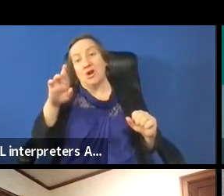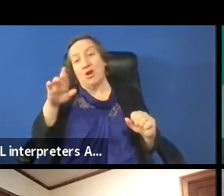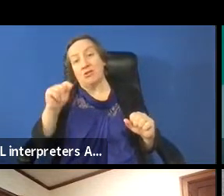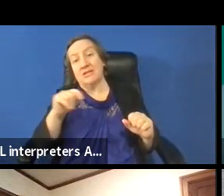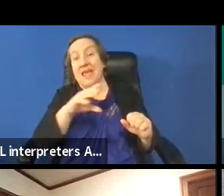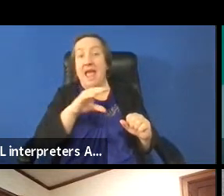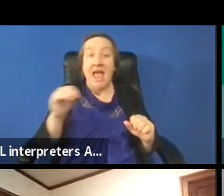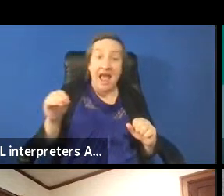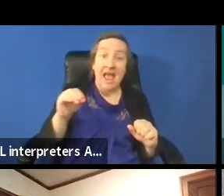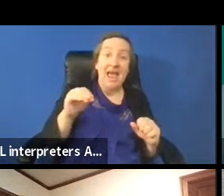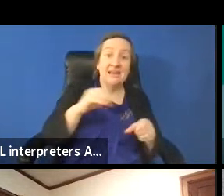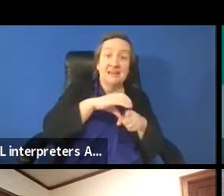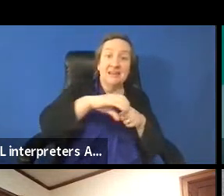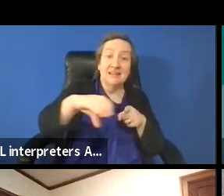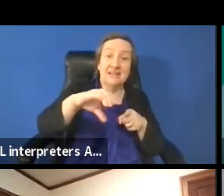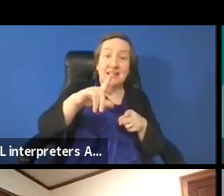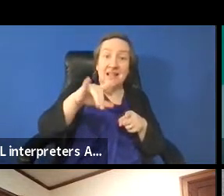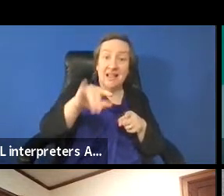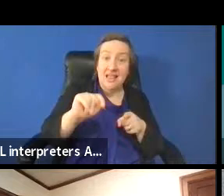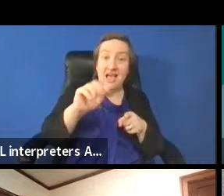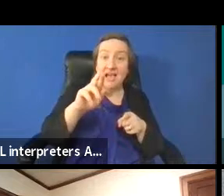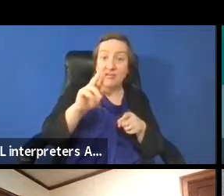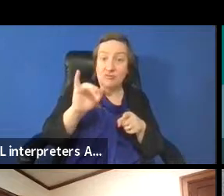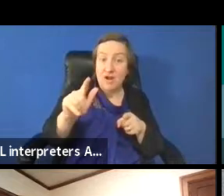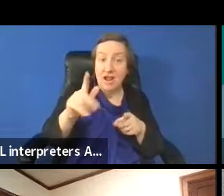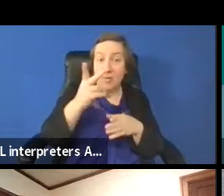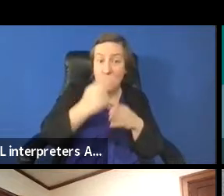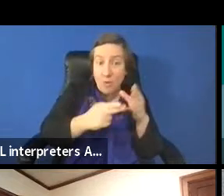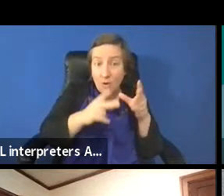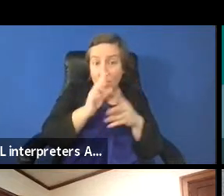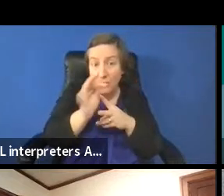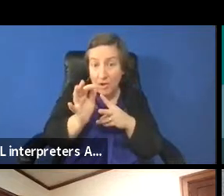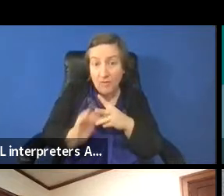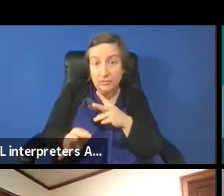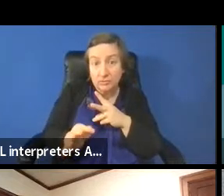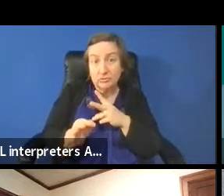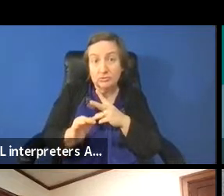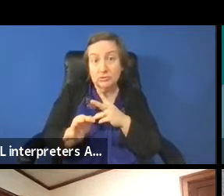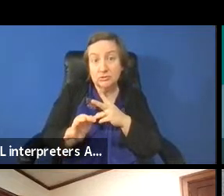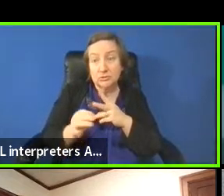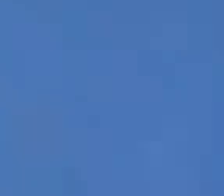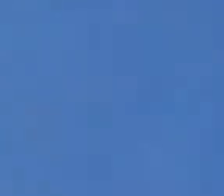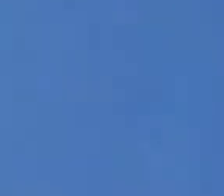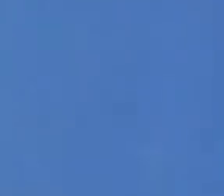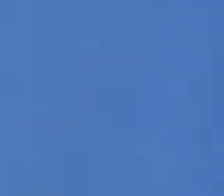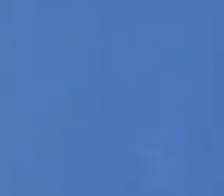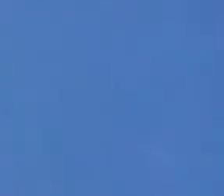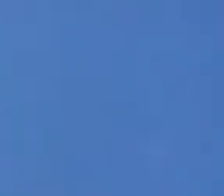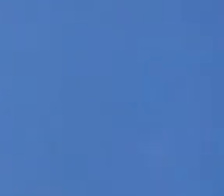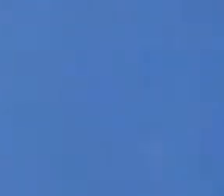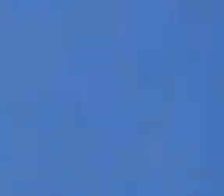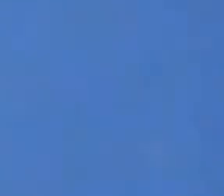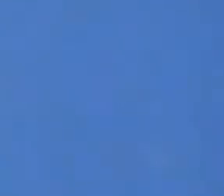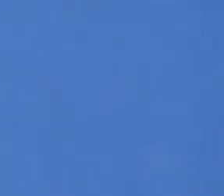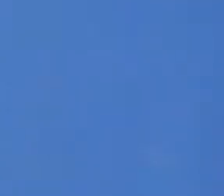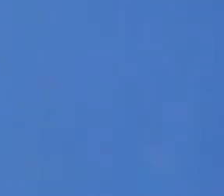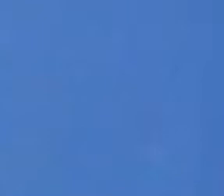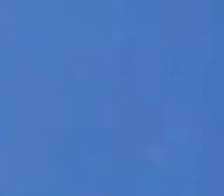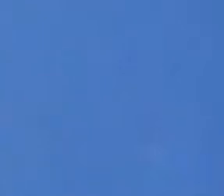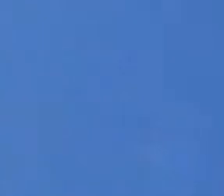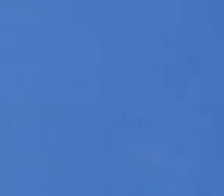and a light rail system, both options that are being presented? Could we have both? Could we have just